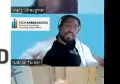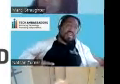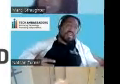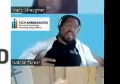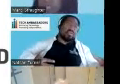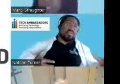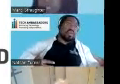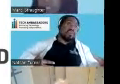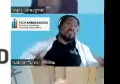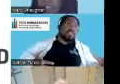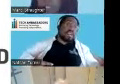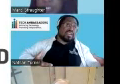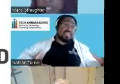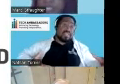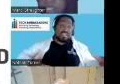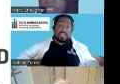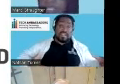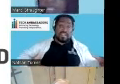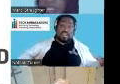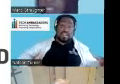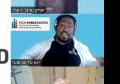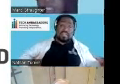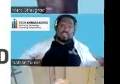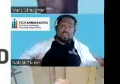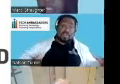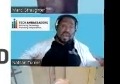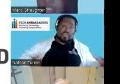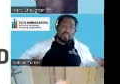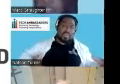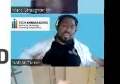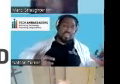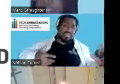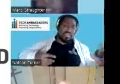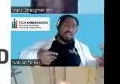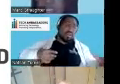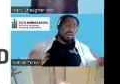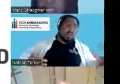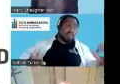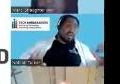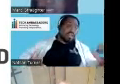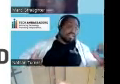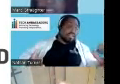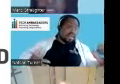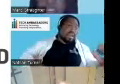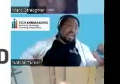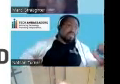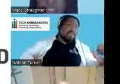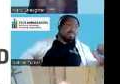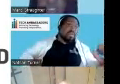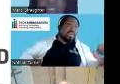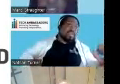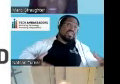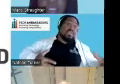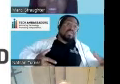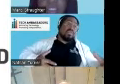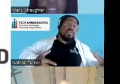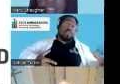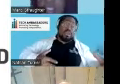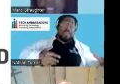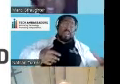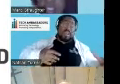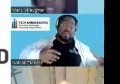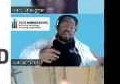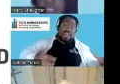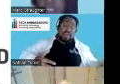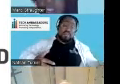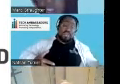there's an extra layer of protection in case your password is compromised. And to back up a little bit, so when